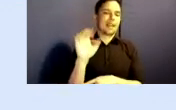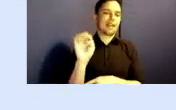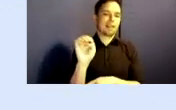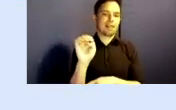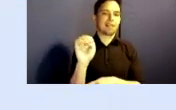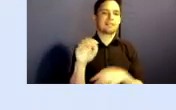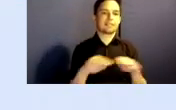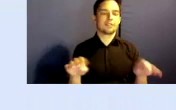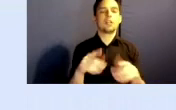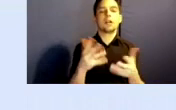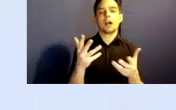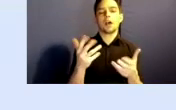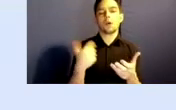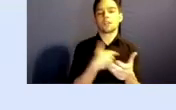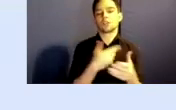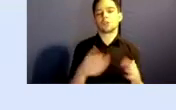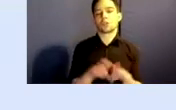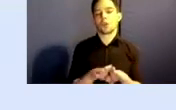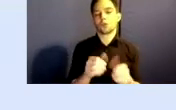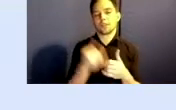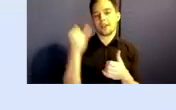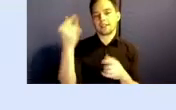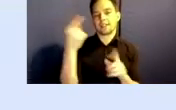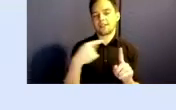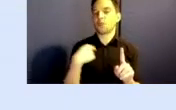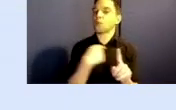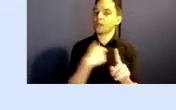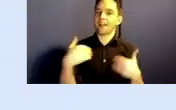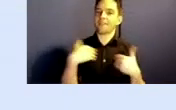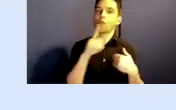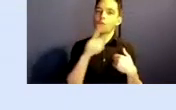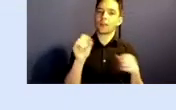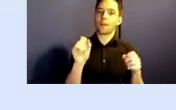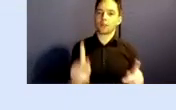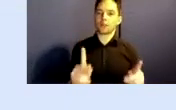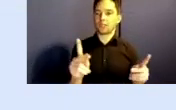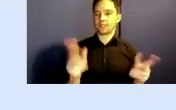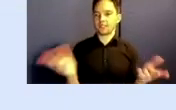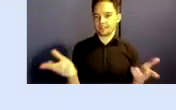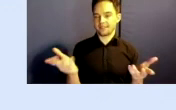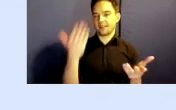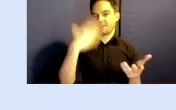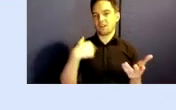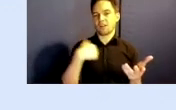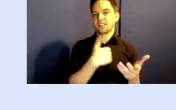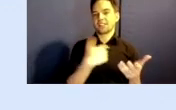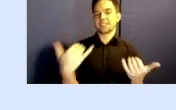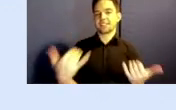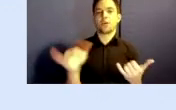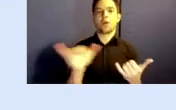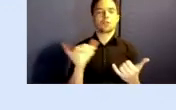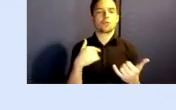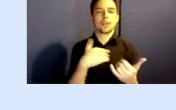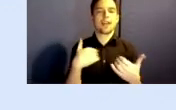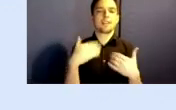to close with the idea that we have a real opportunity before us now. And we also have this